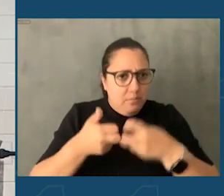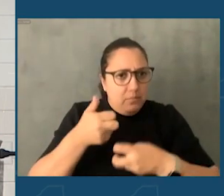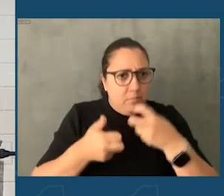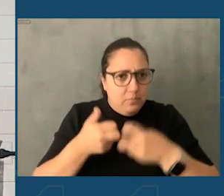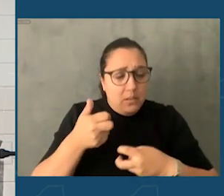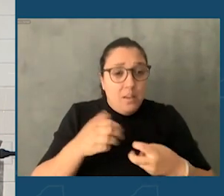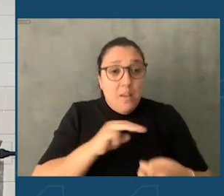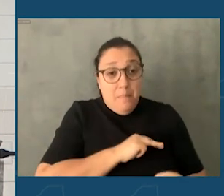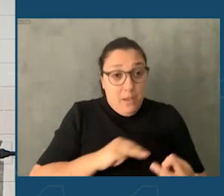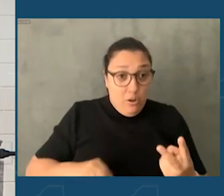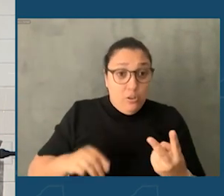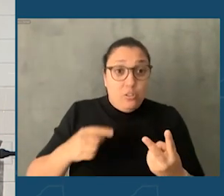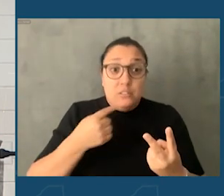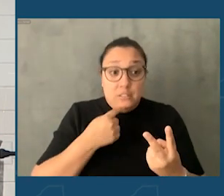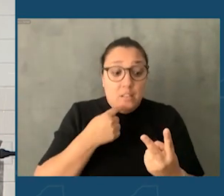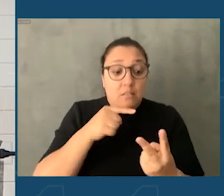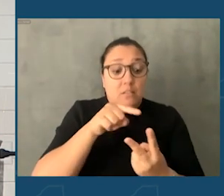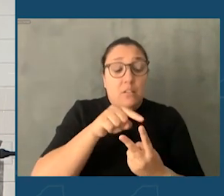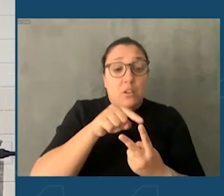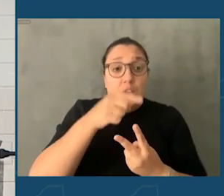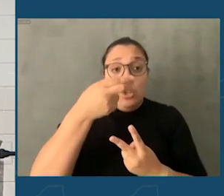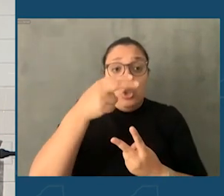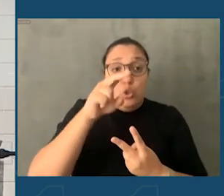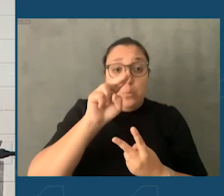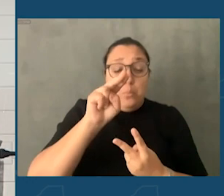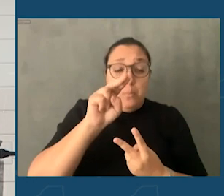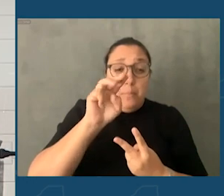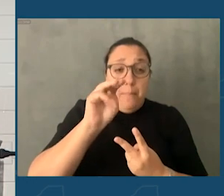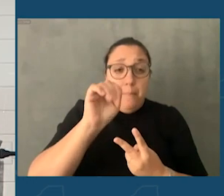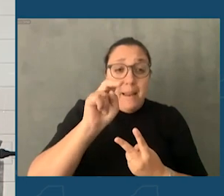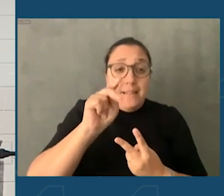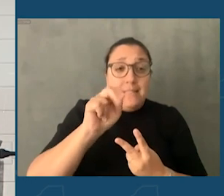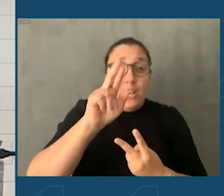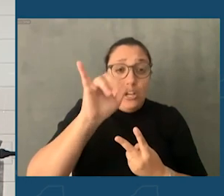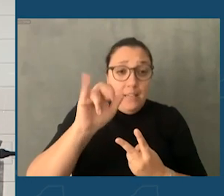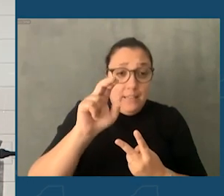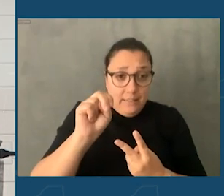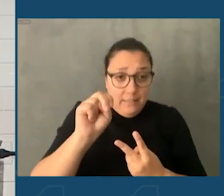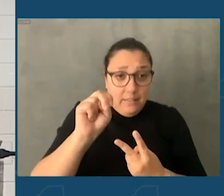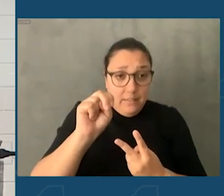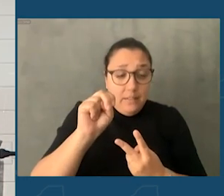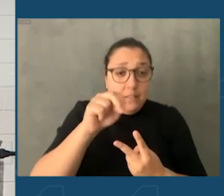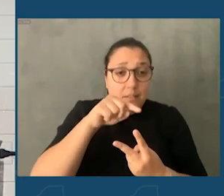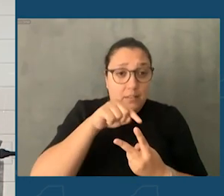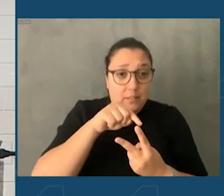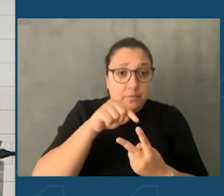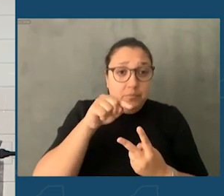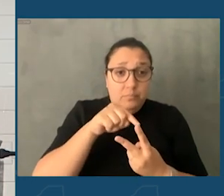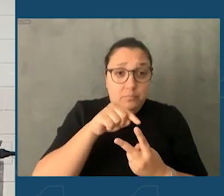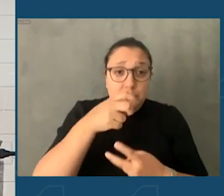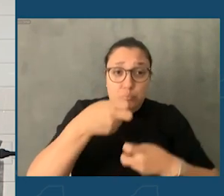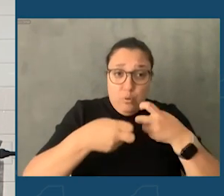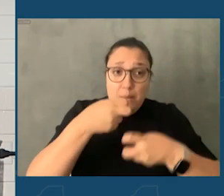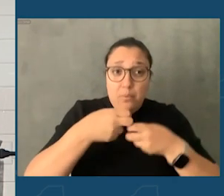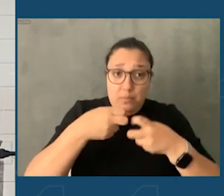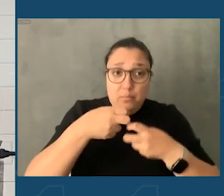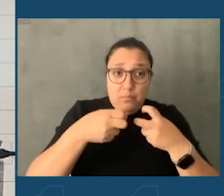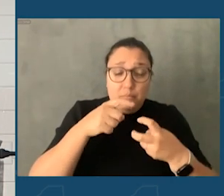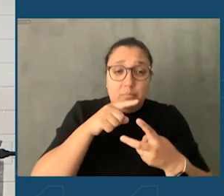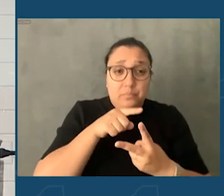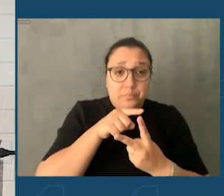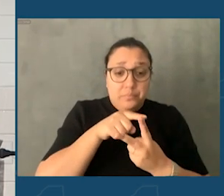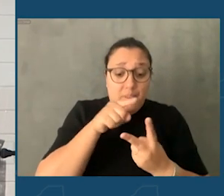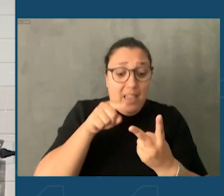a humanitarian crisis. And as you've heard from Kathy Wild and also from Governor Hochul, we have a